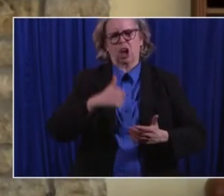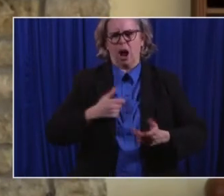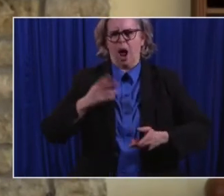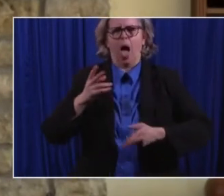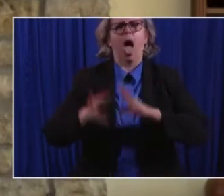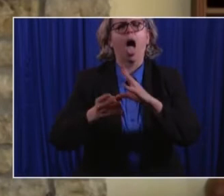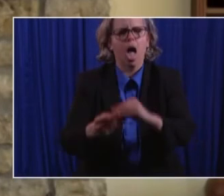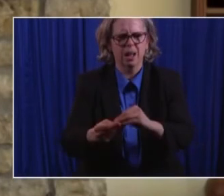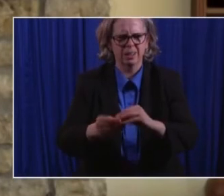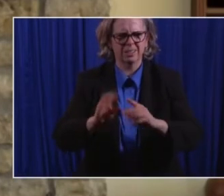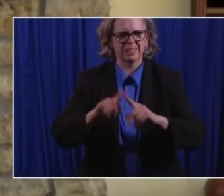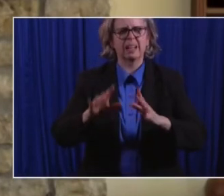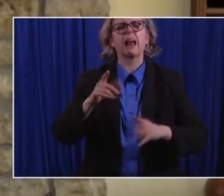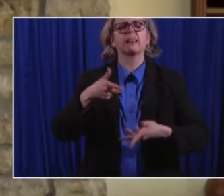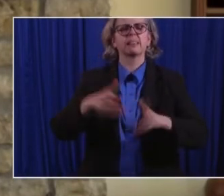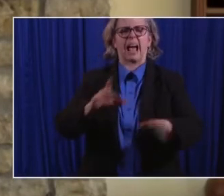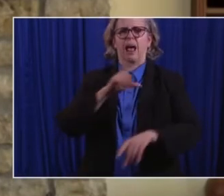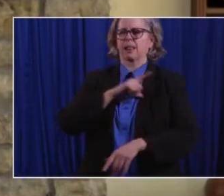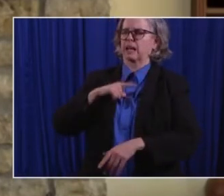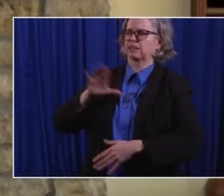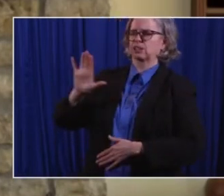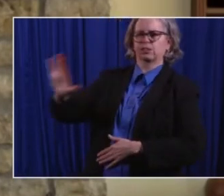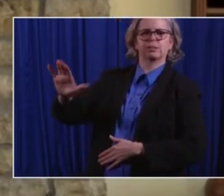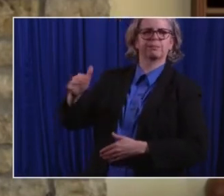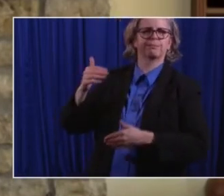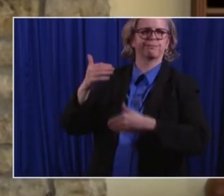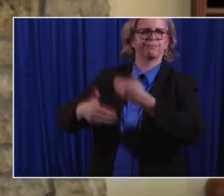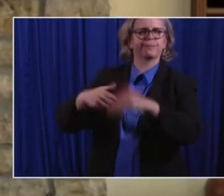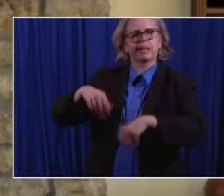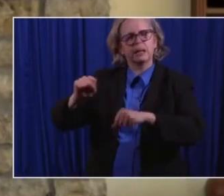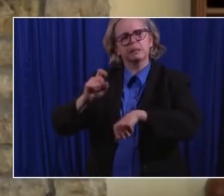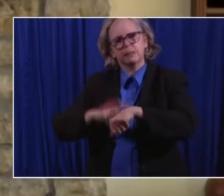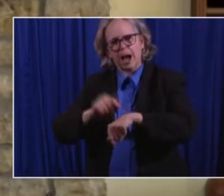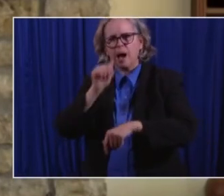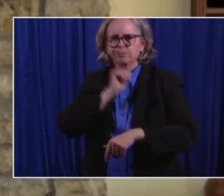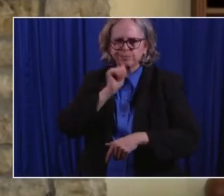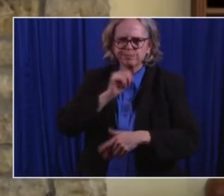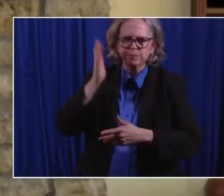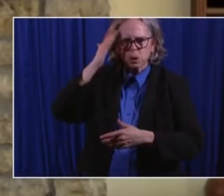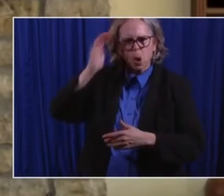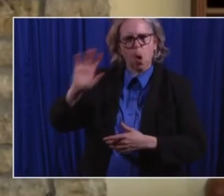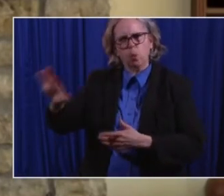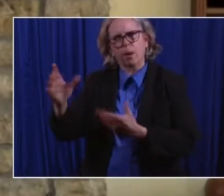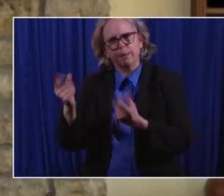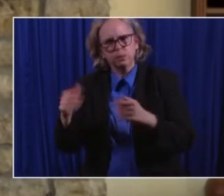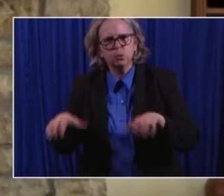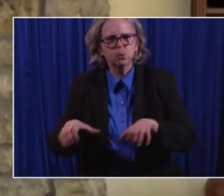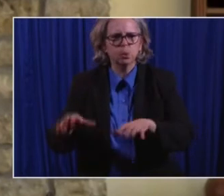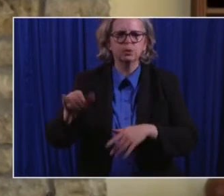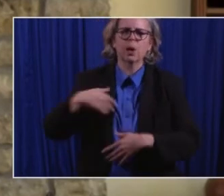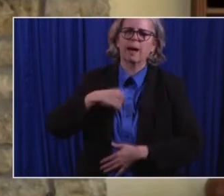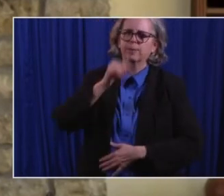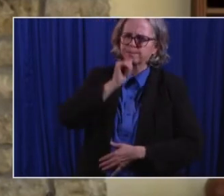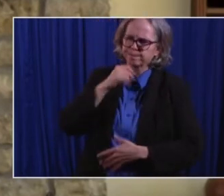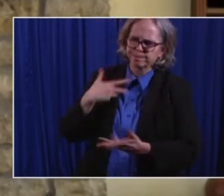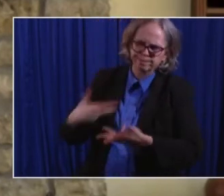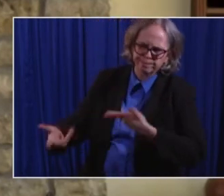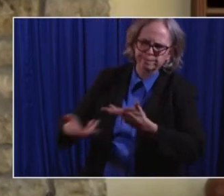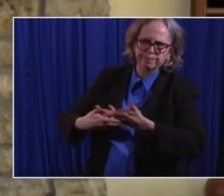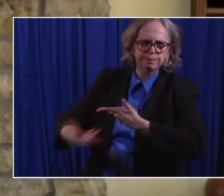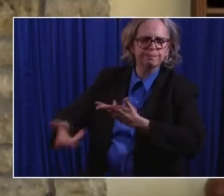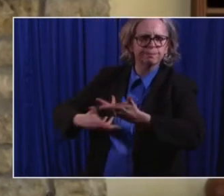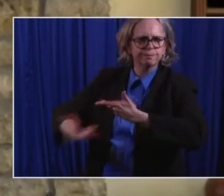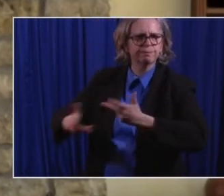the Speaker assured me there will be hearings. We will have the opportunity to make our case. I think when people hear the evidence that's